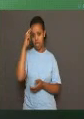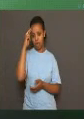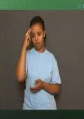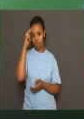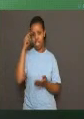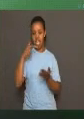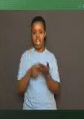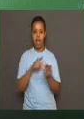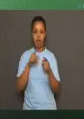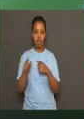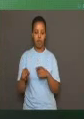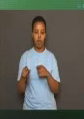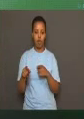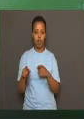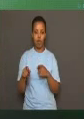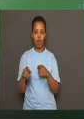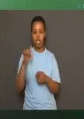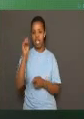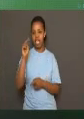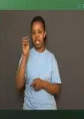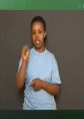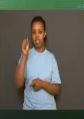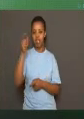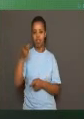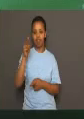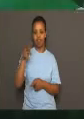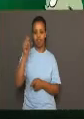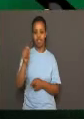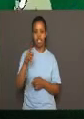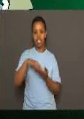that influence the insight learning experience?